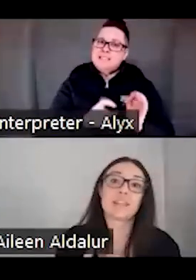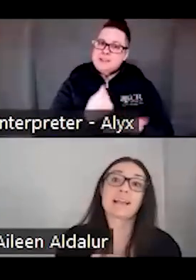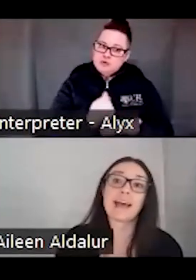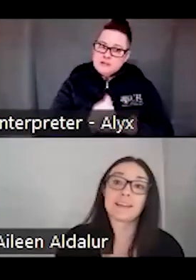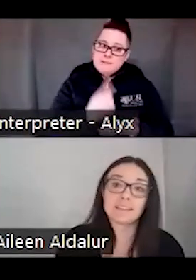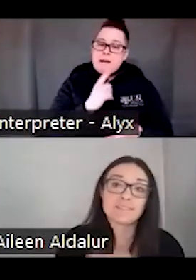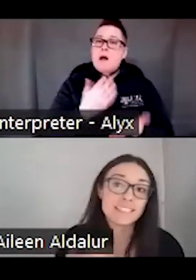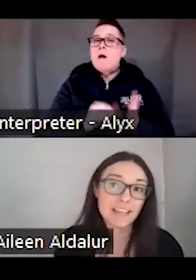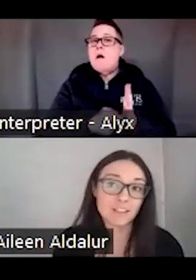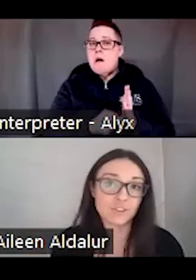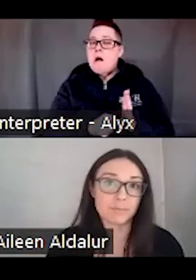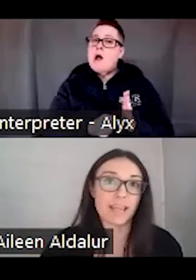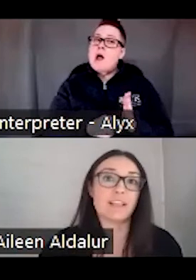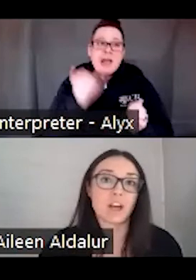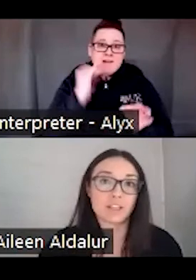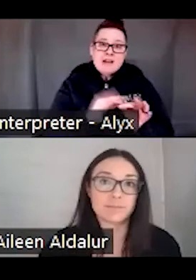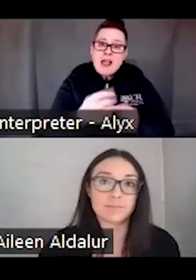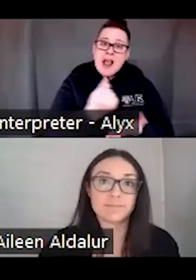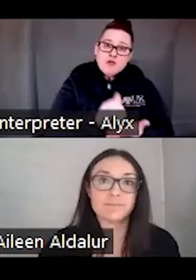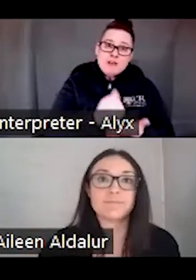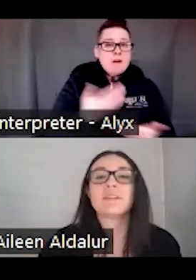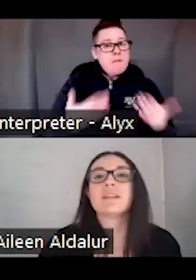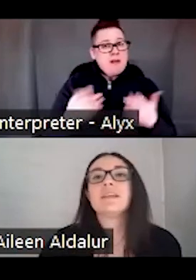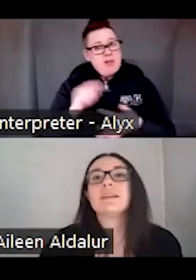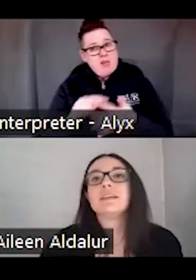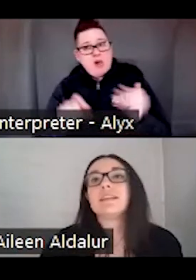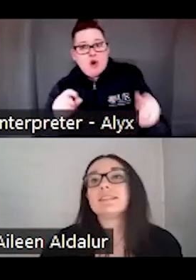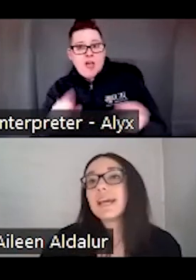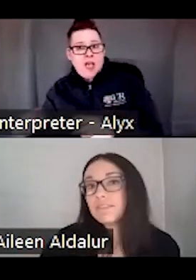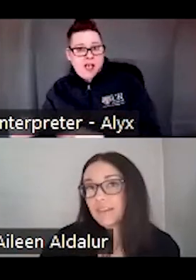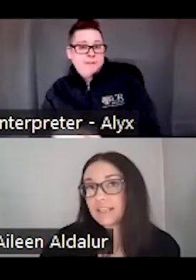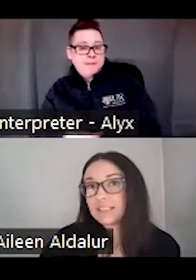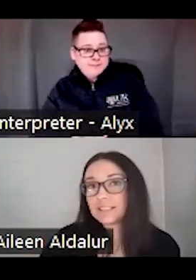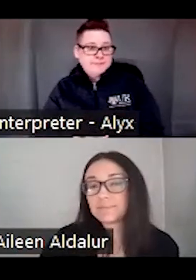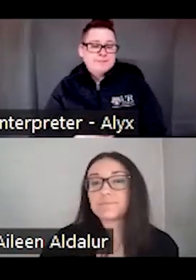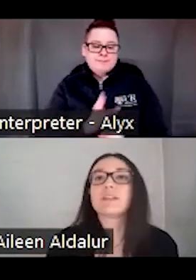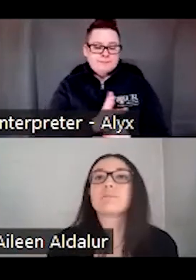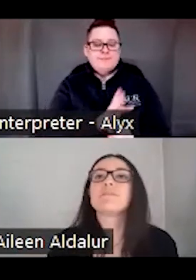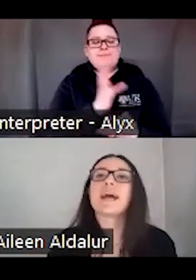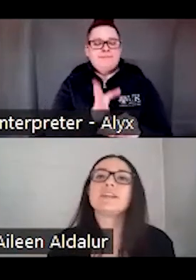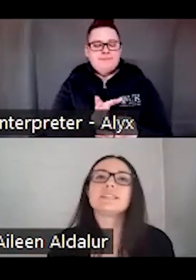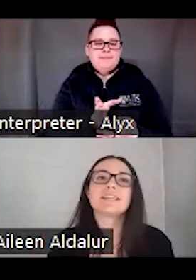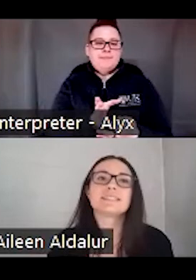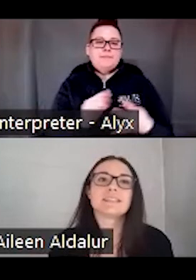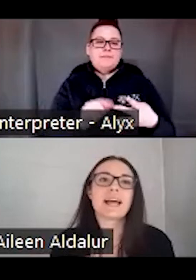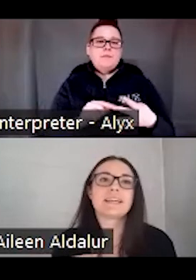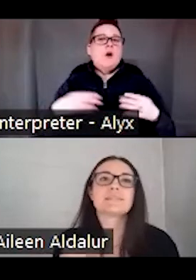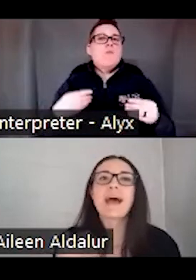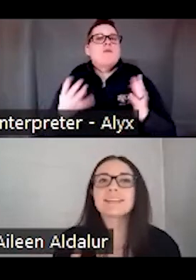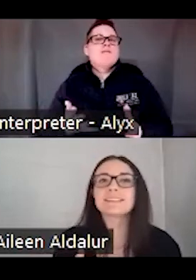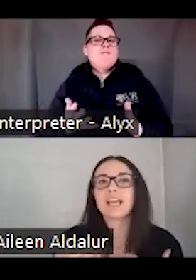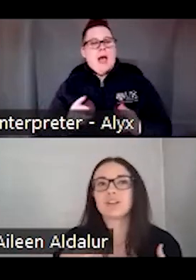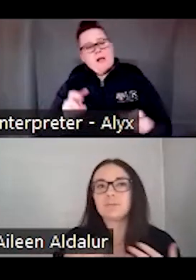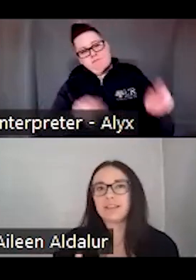impact for that client of delaying treatment any longer. In the second phase, the provider assesses the